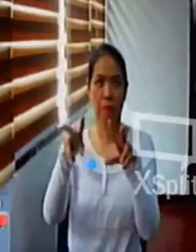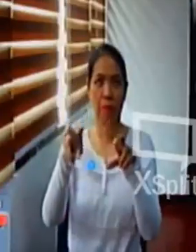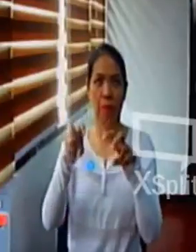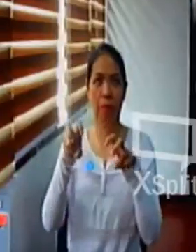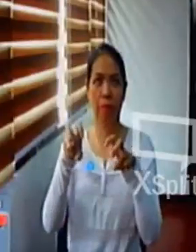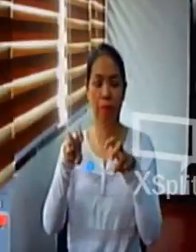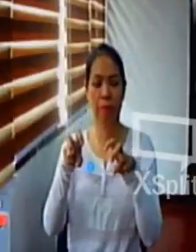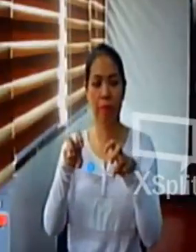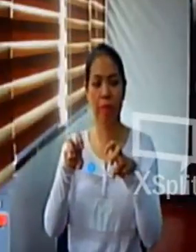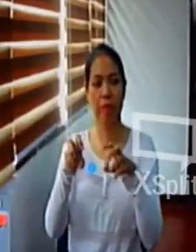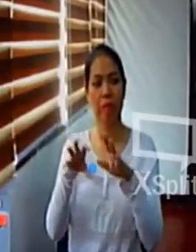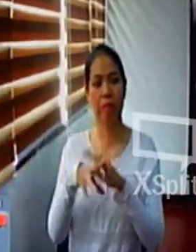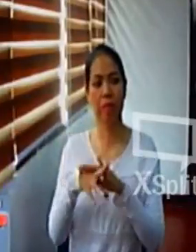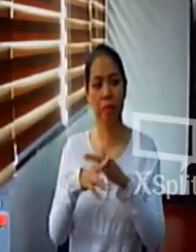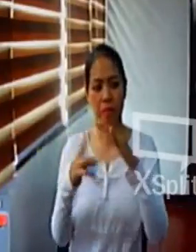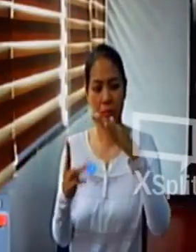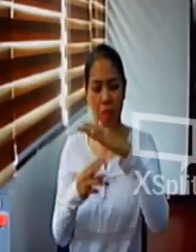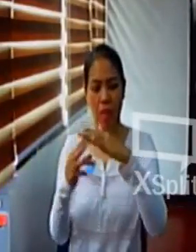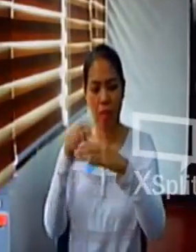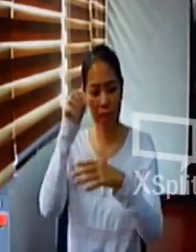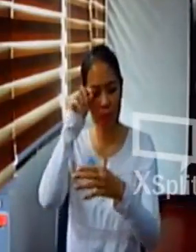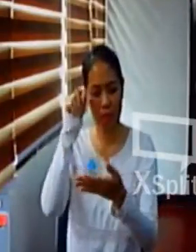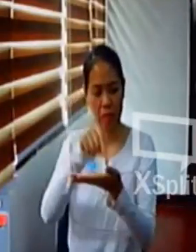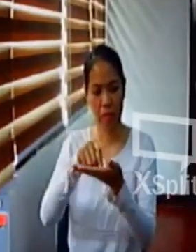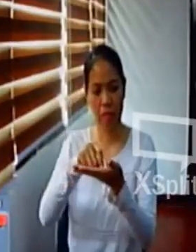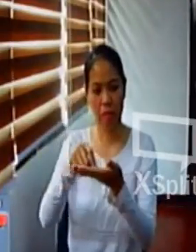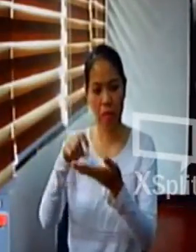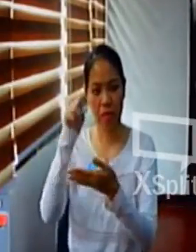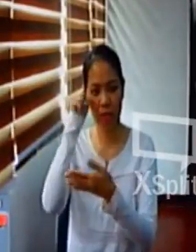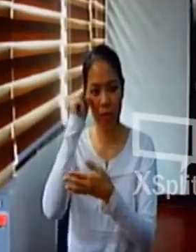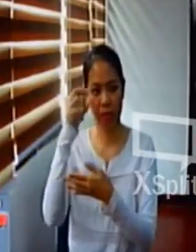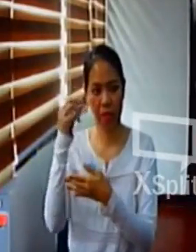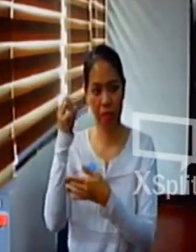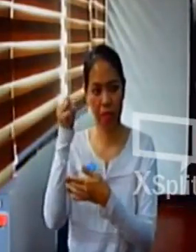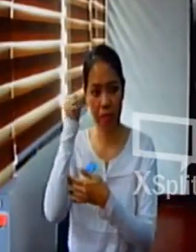Undersecretary Sigfredo Roque Serrano.